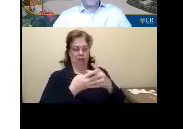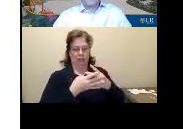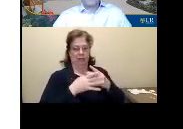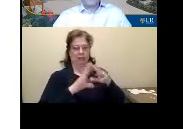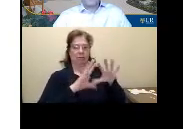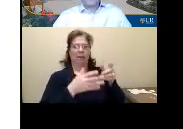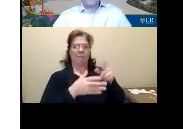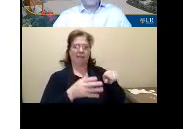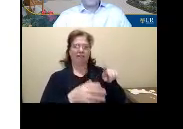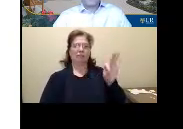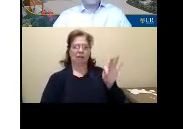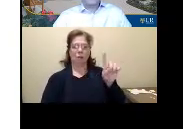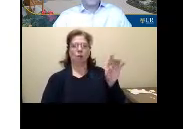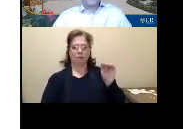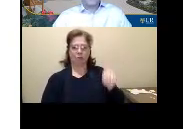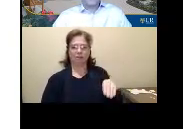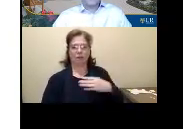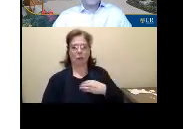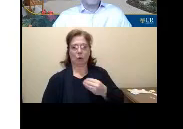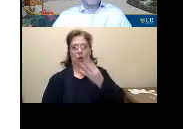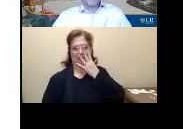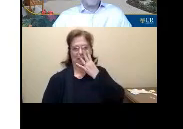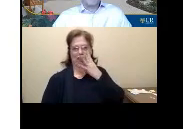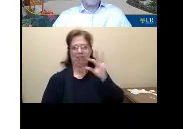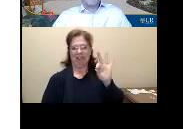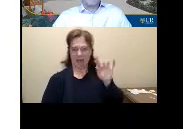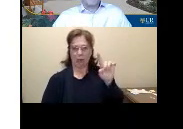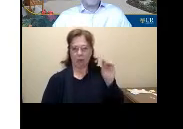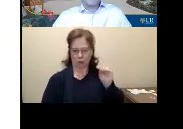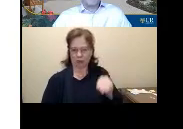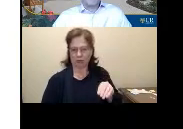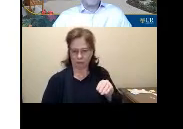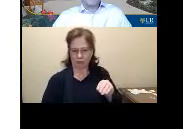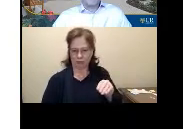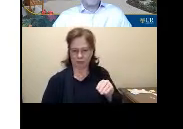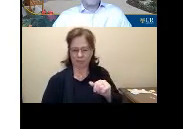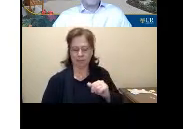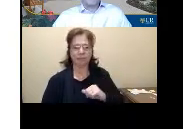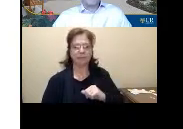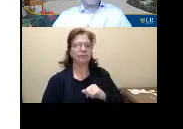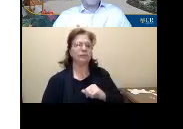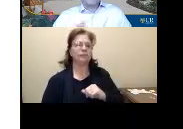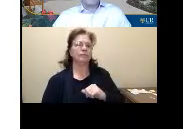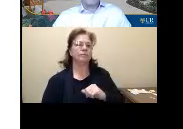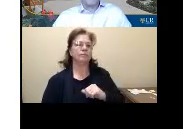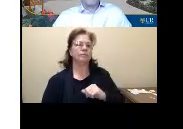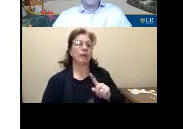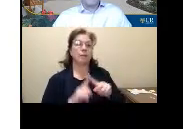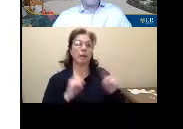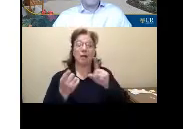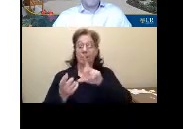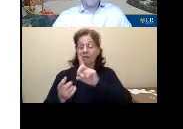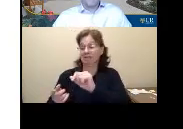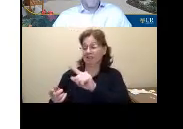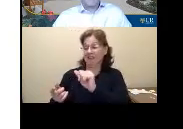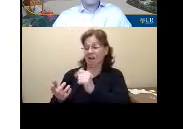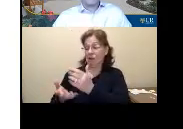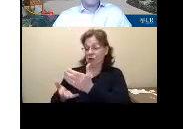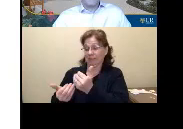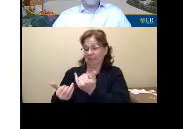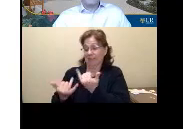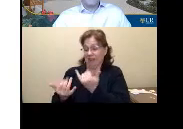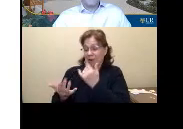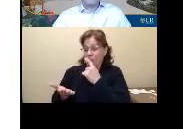that was 91% Caucasian, and early data is showing that